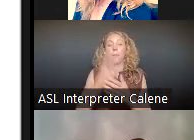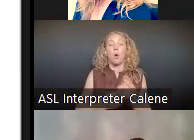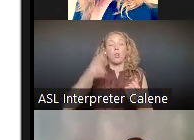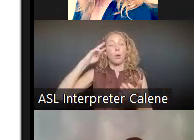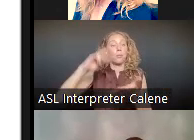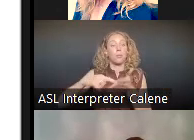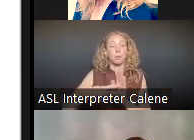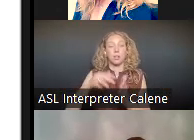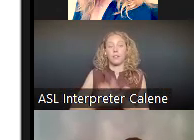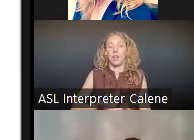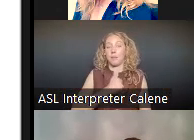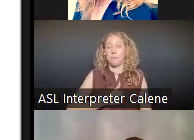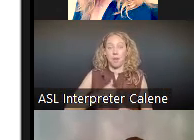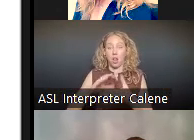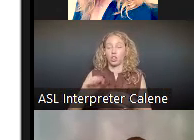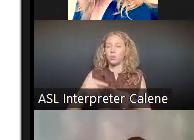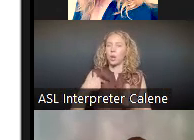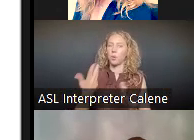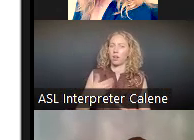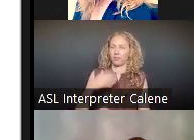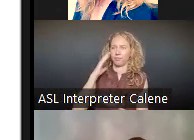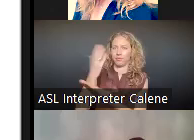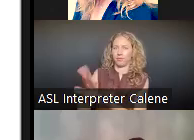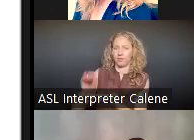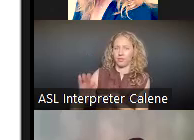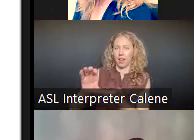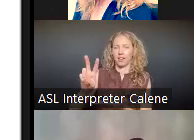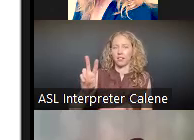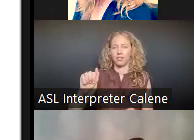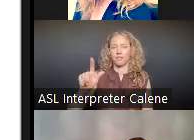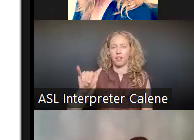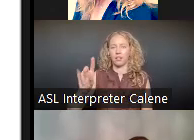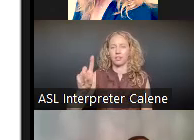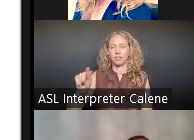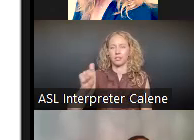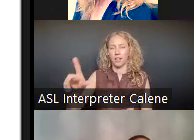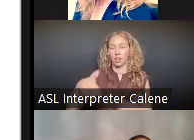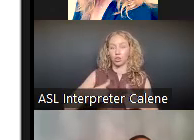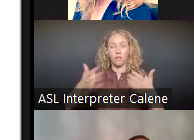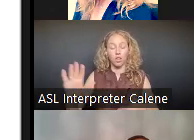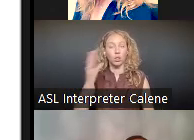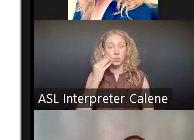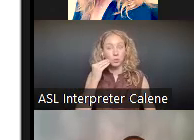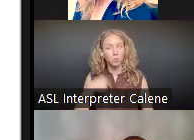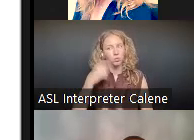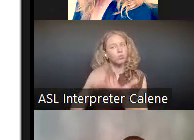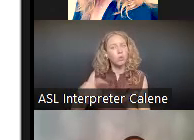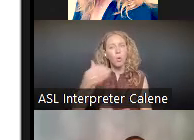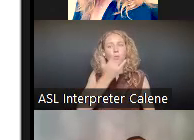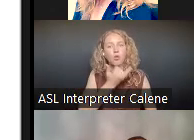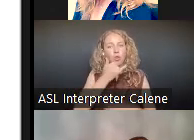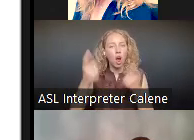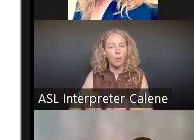the apology is validating the survivor's experience, right? Recognizing that there was an error made,